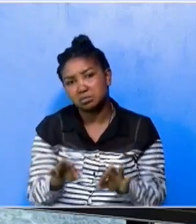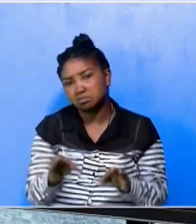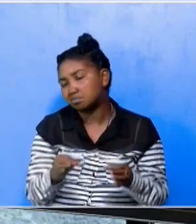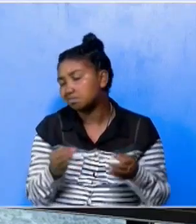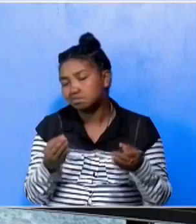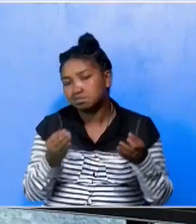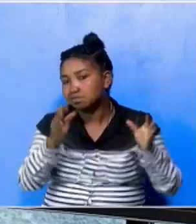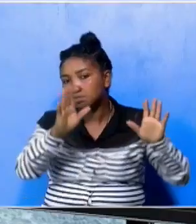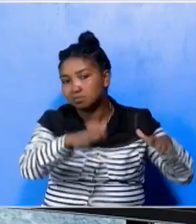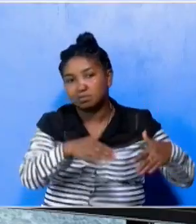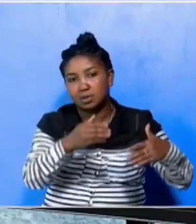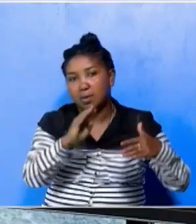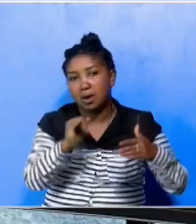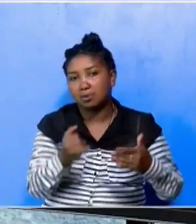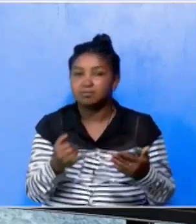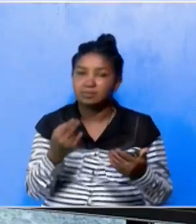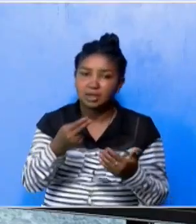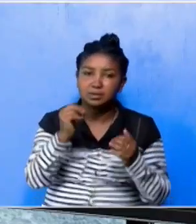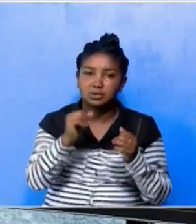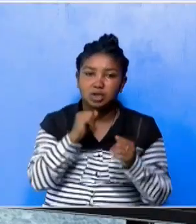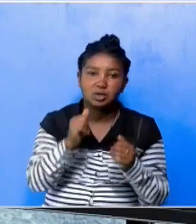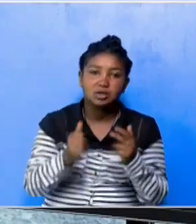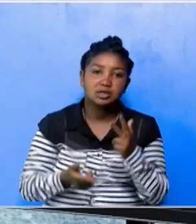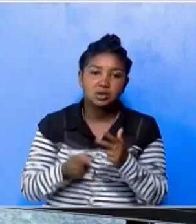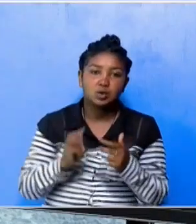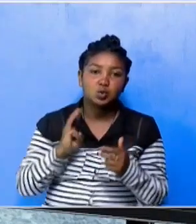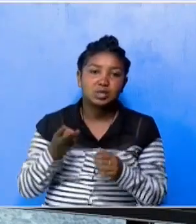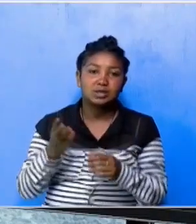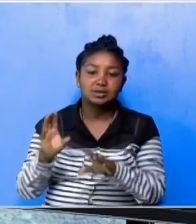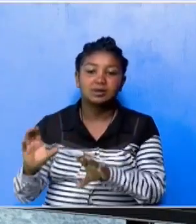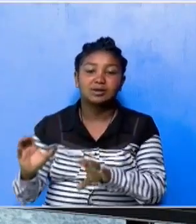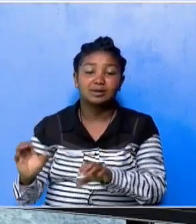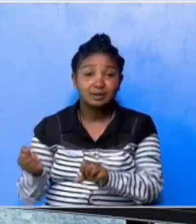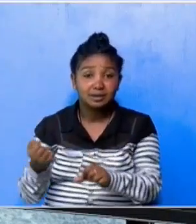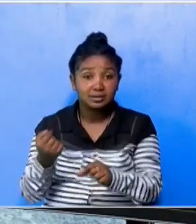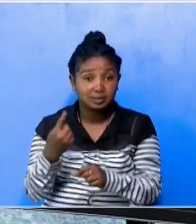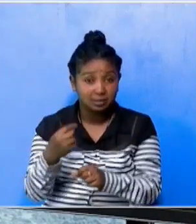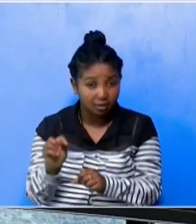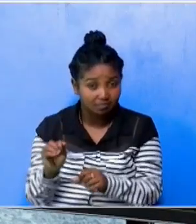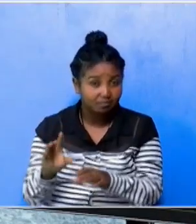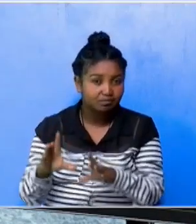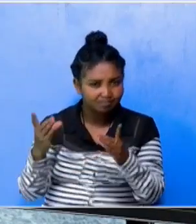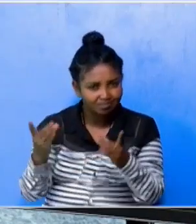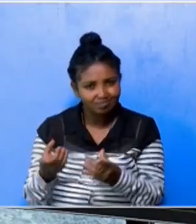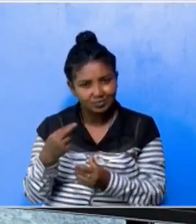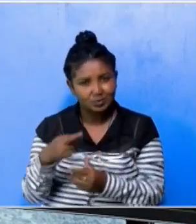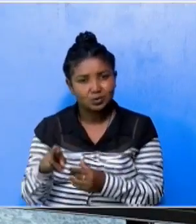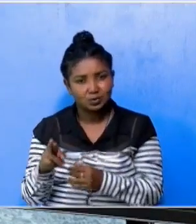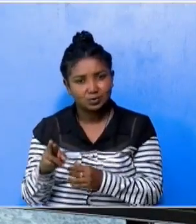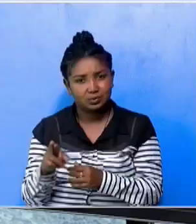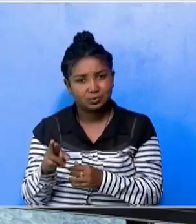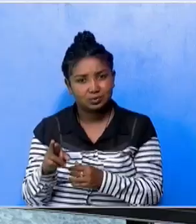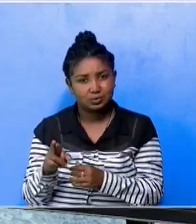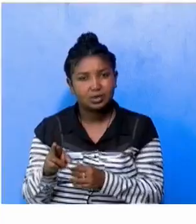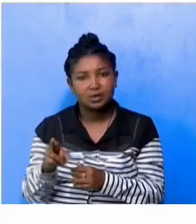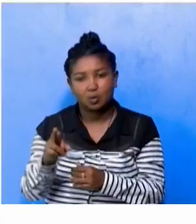can use the by structure. What about this? We clean the class. Or maybe we can say here, classes